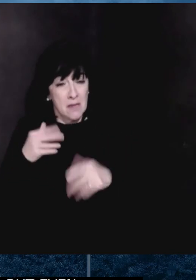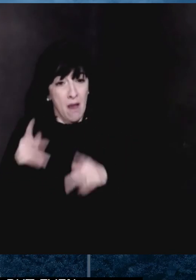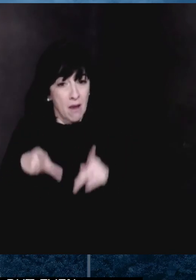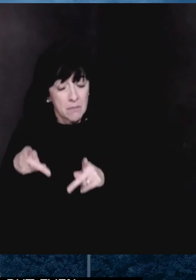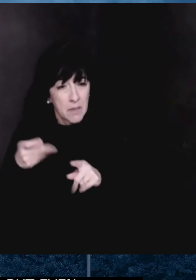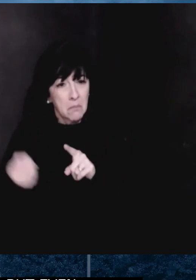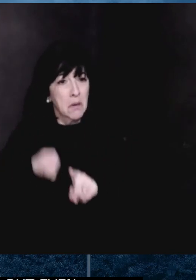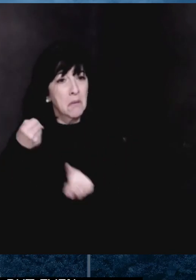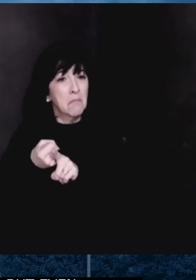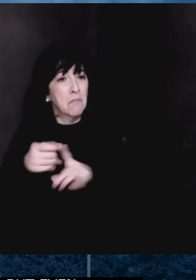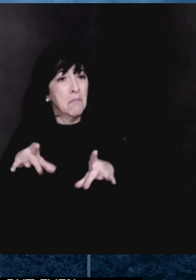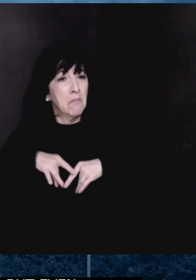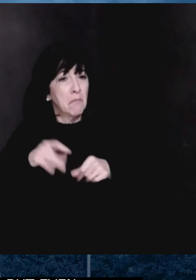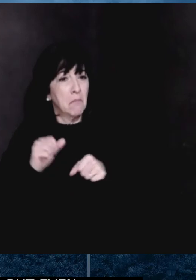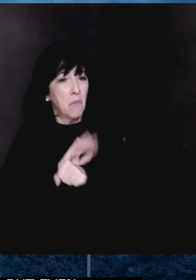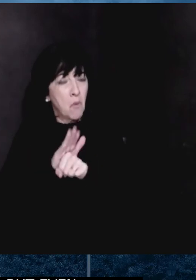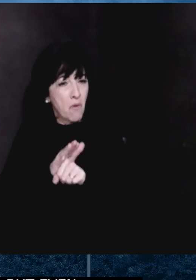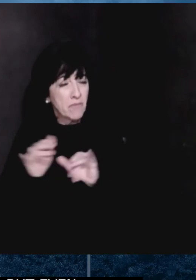with a